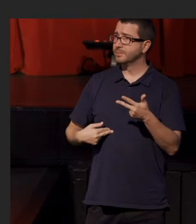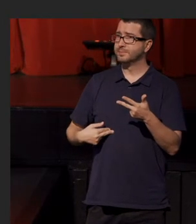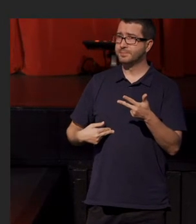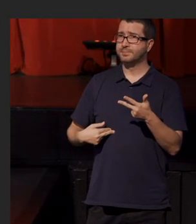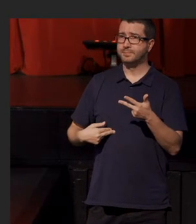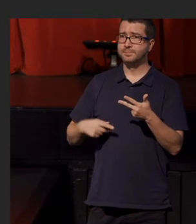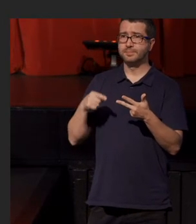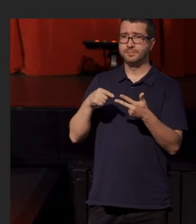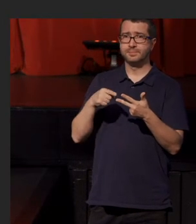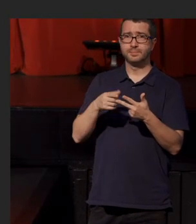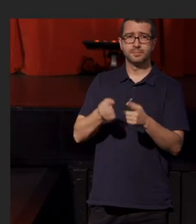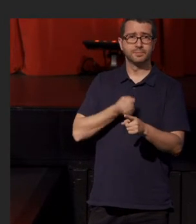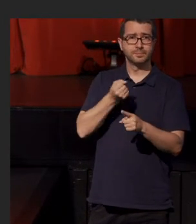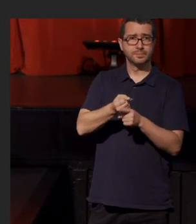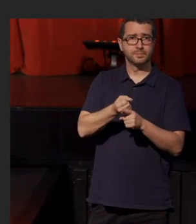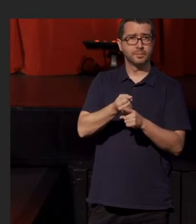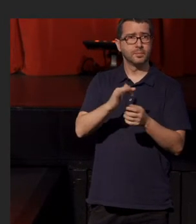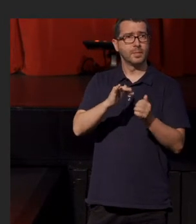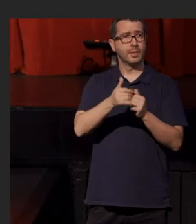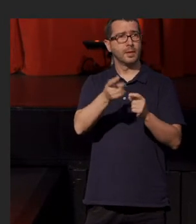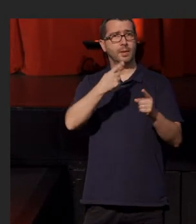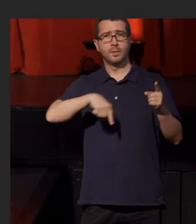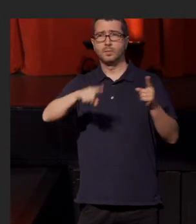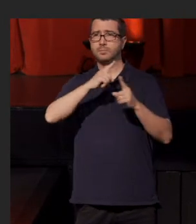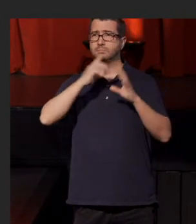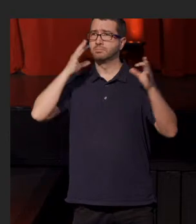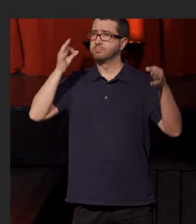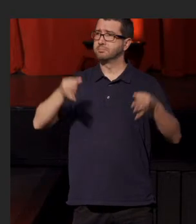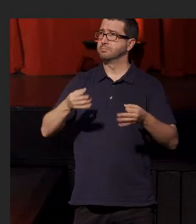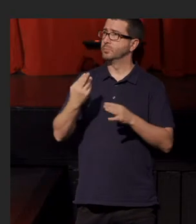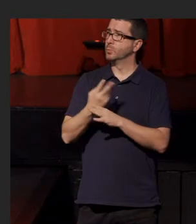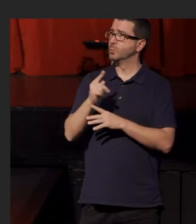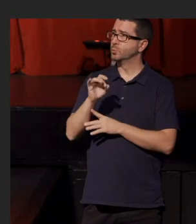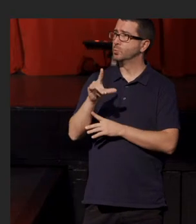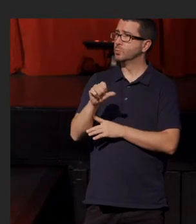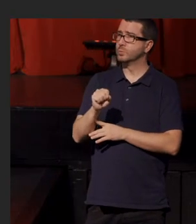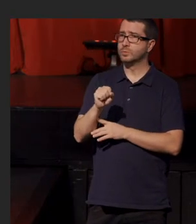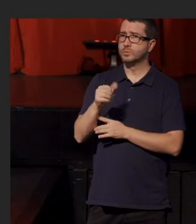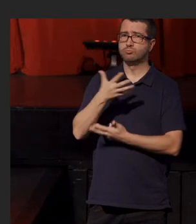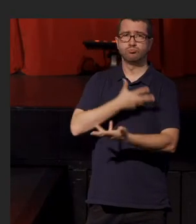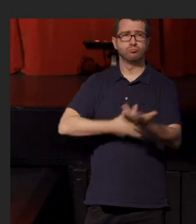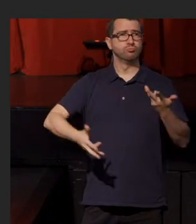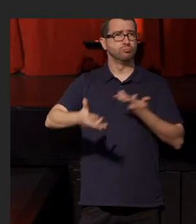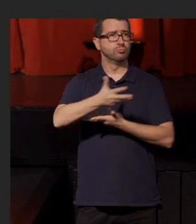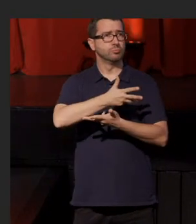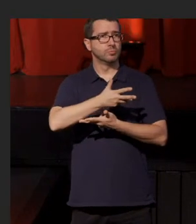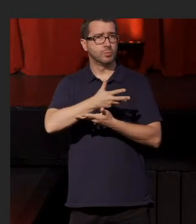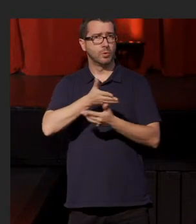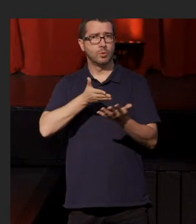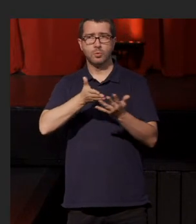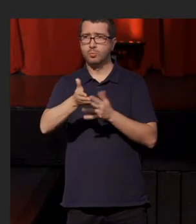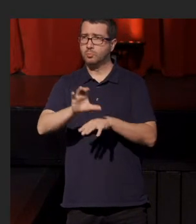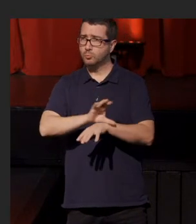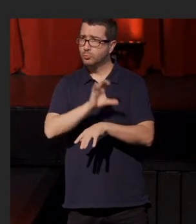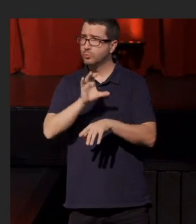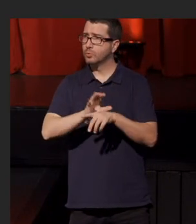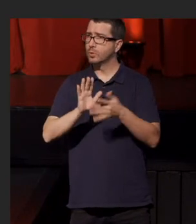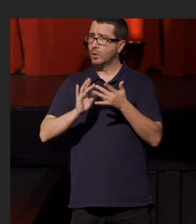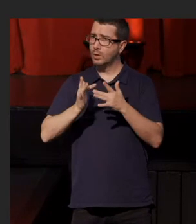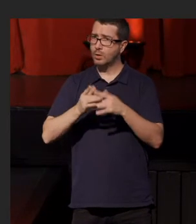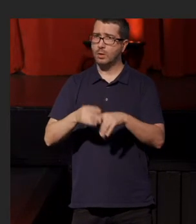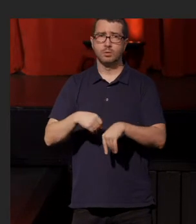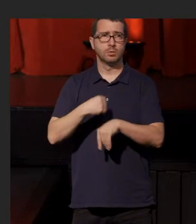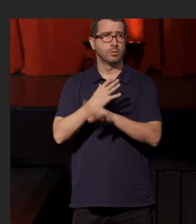has the impact, right? It's how we choose to make use of these tools, how we choose to interact with each other via these tools that really at the end